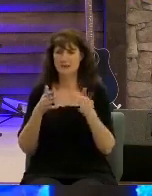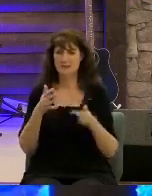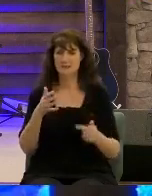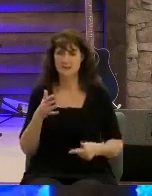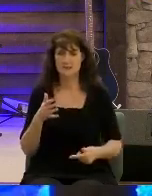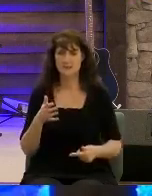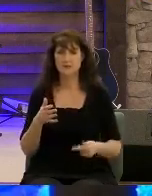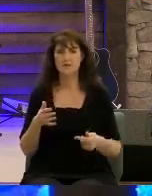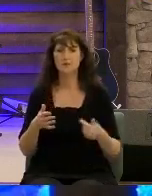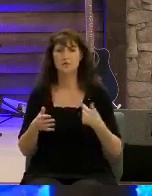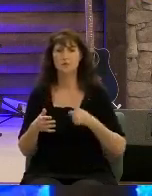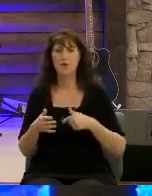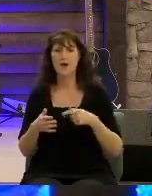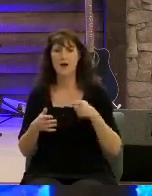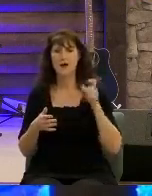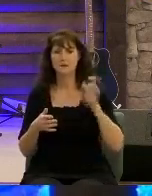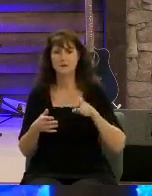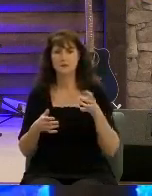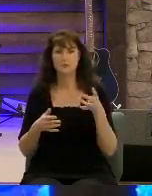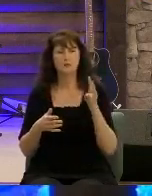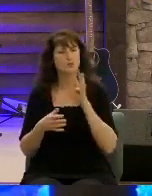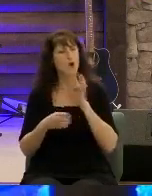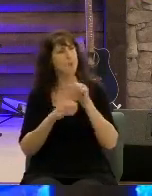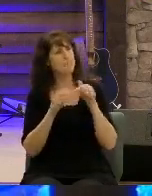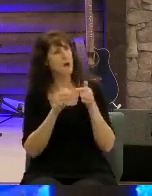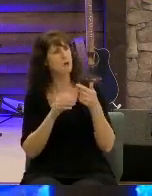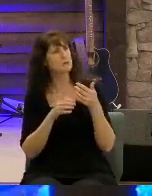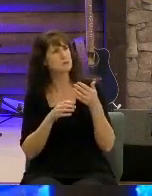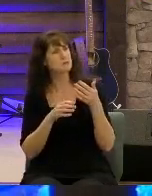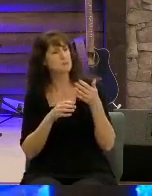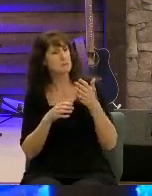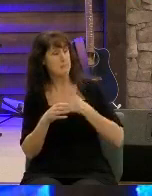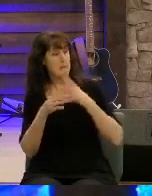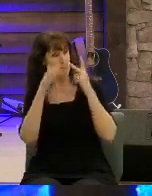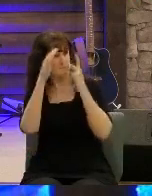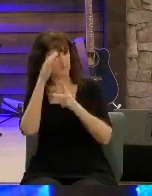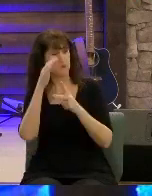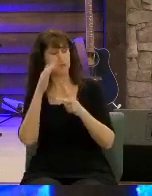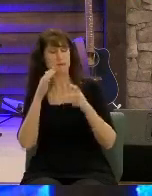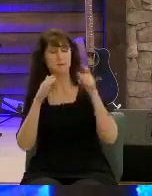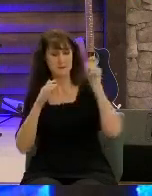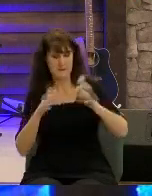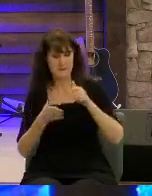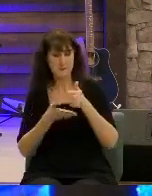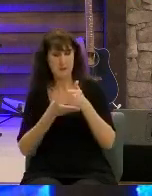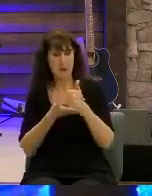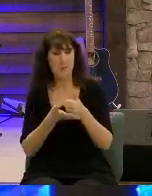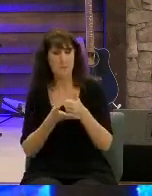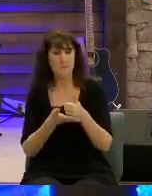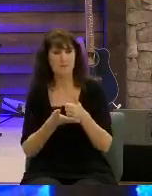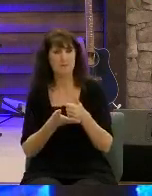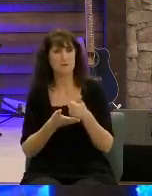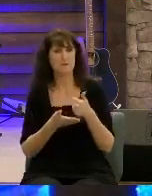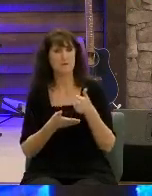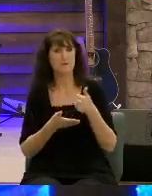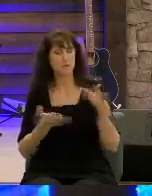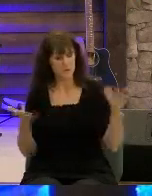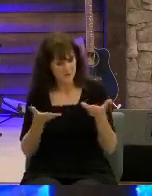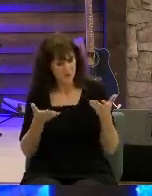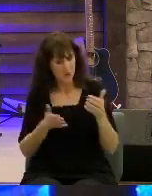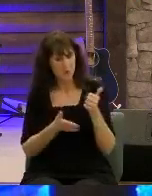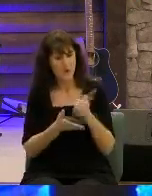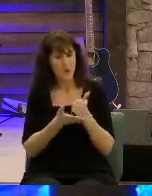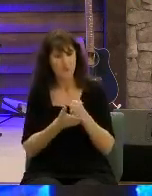need to just talk with them about this vision? Do I need some help with this vision thing? We're here to help one another,